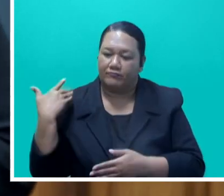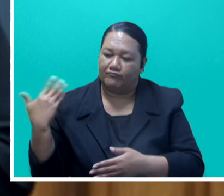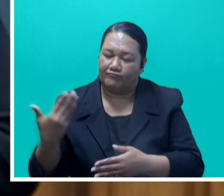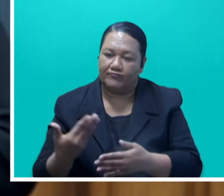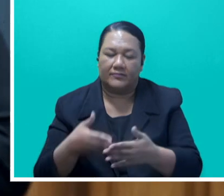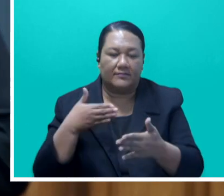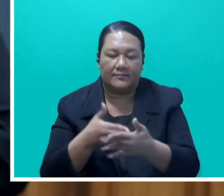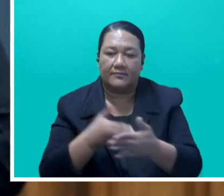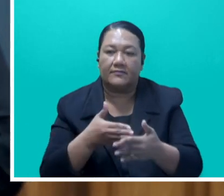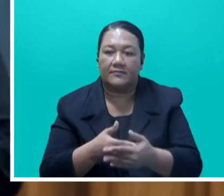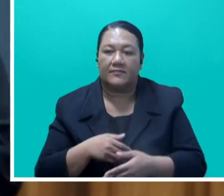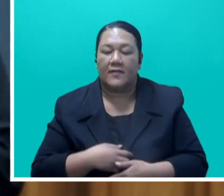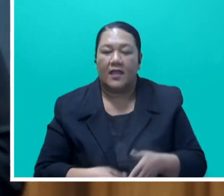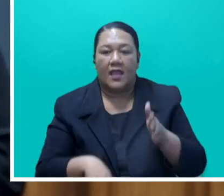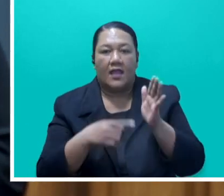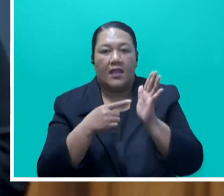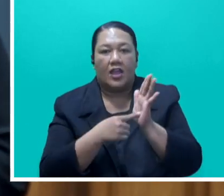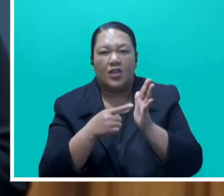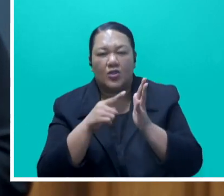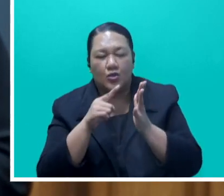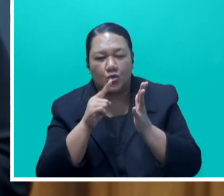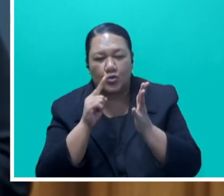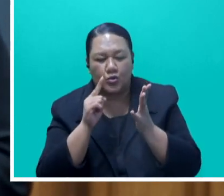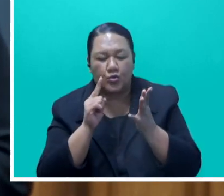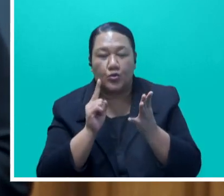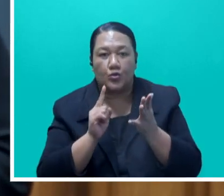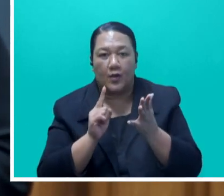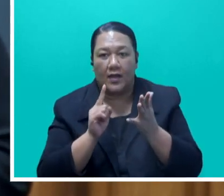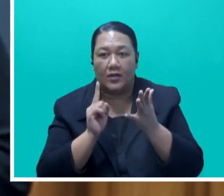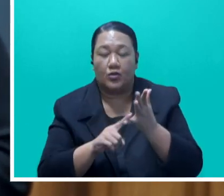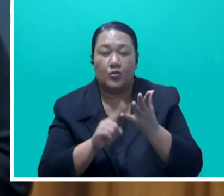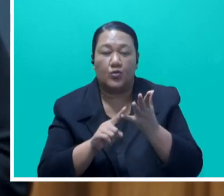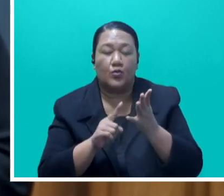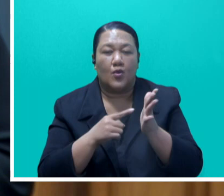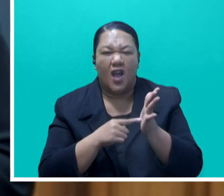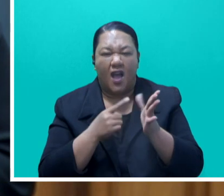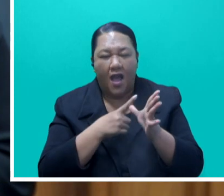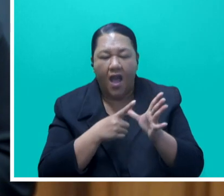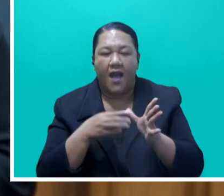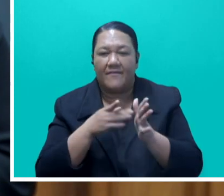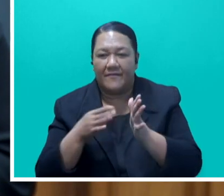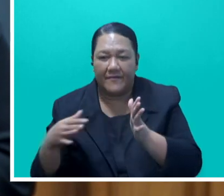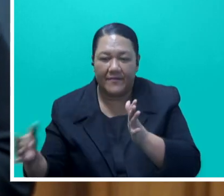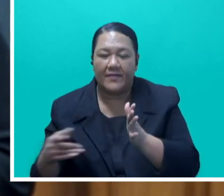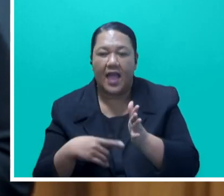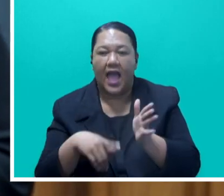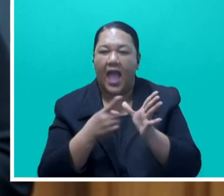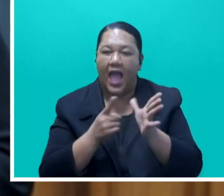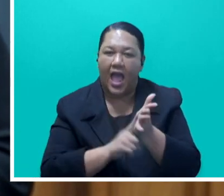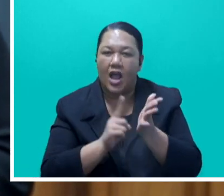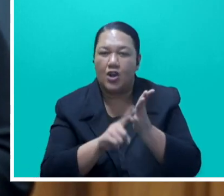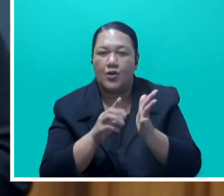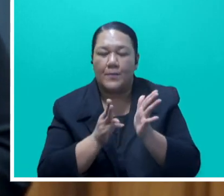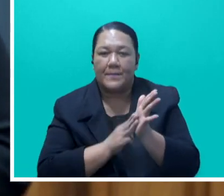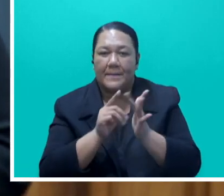Tataua, Tutoratu, Tutuavari, Nava, Uliano, Matia, Alumita, and